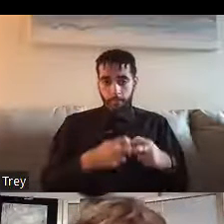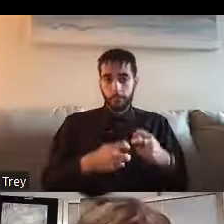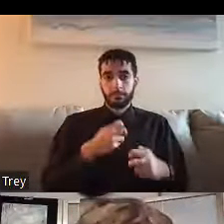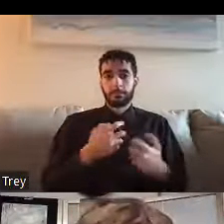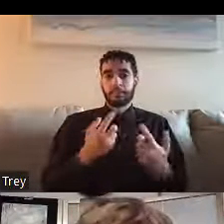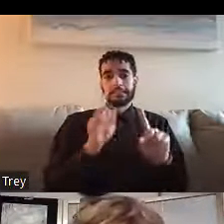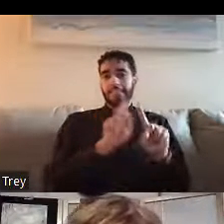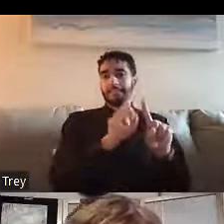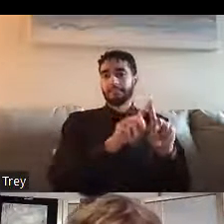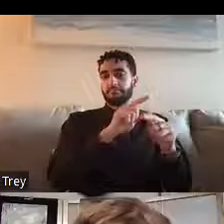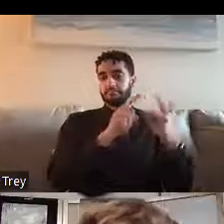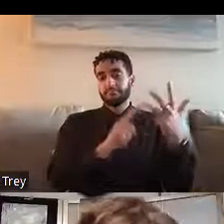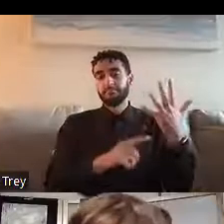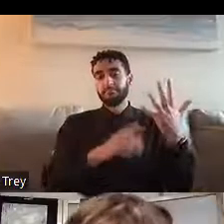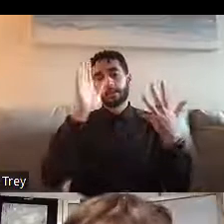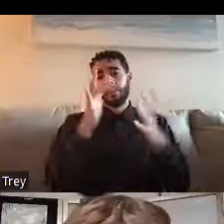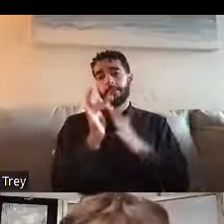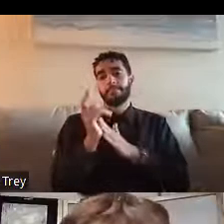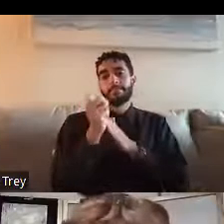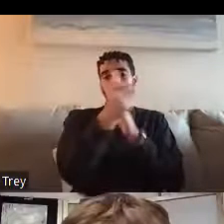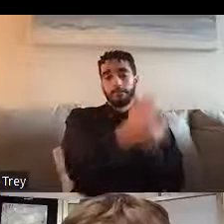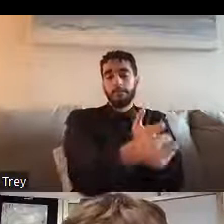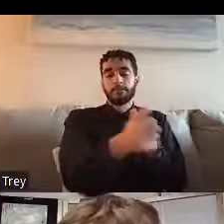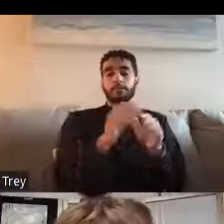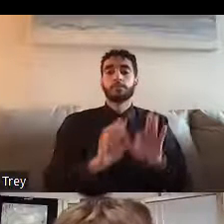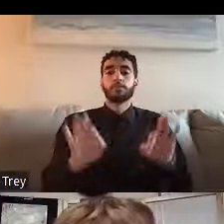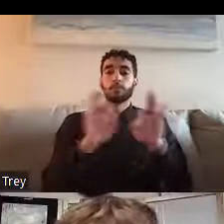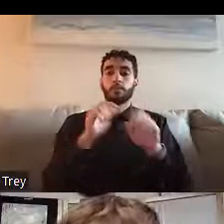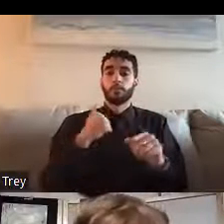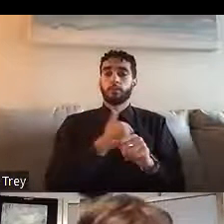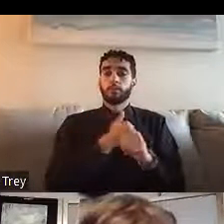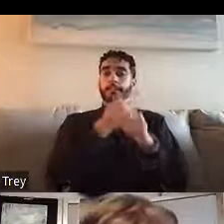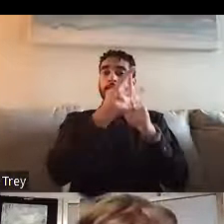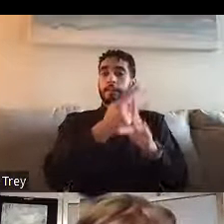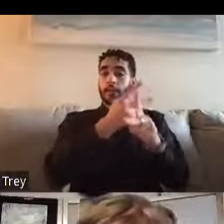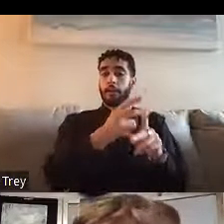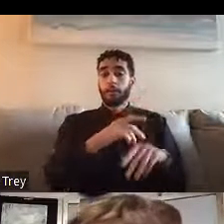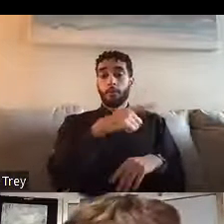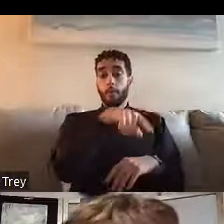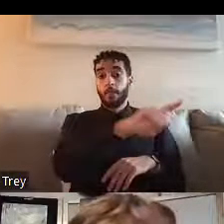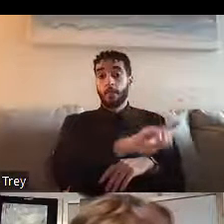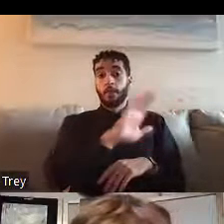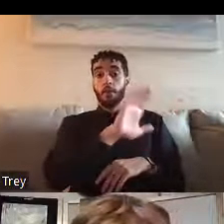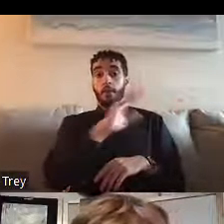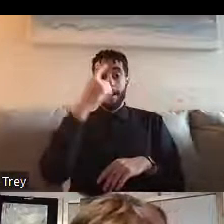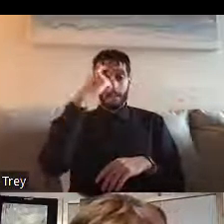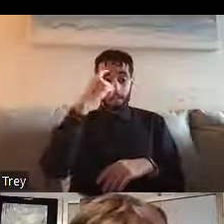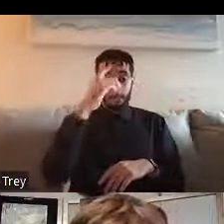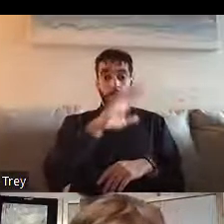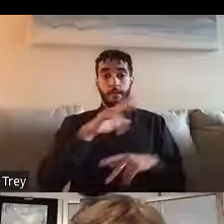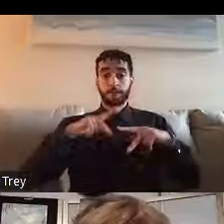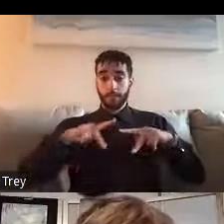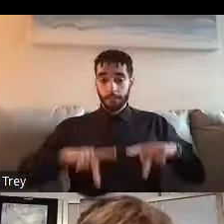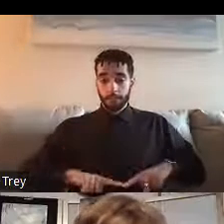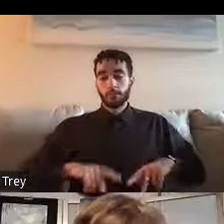things like that. So we want to preserve the caregiver's mental health and physical health as long as we can. The next